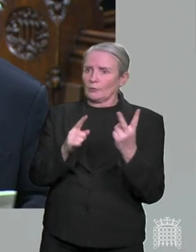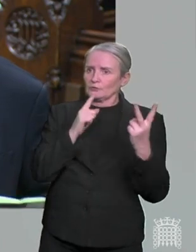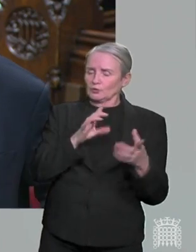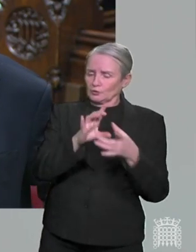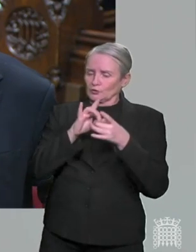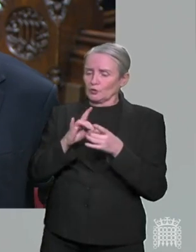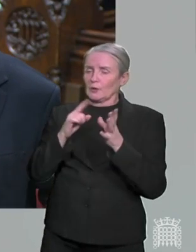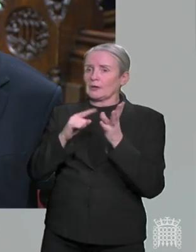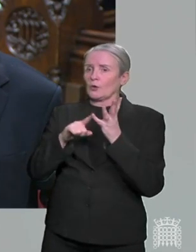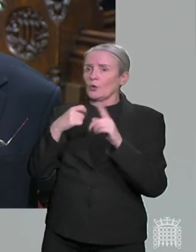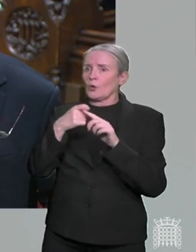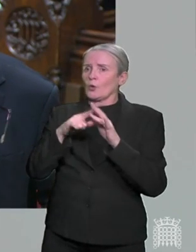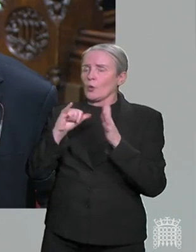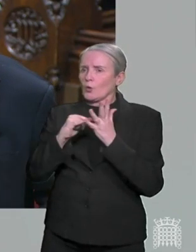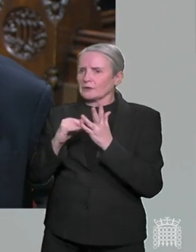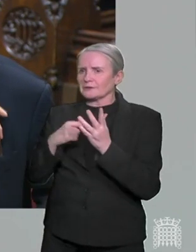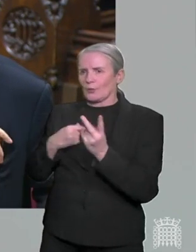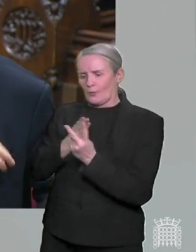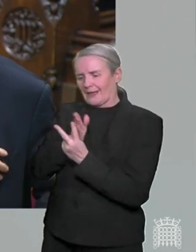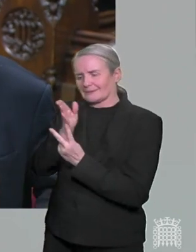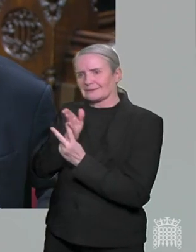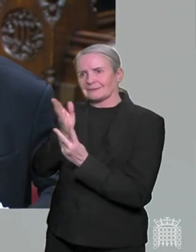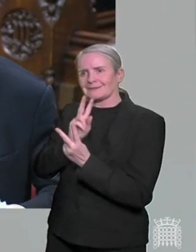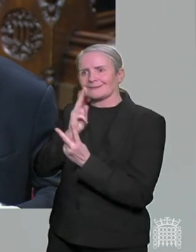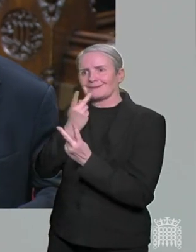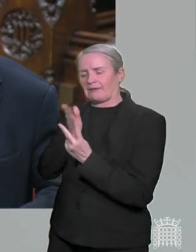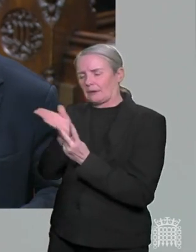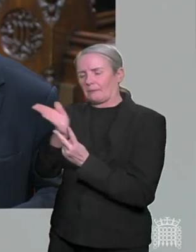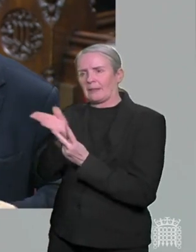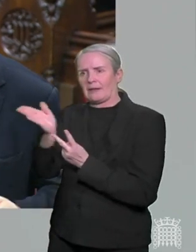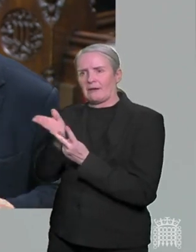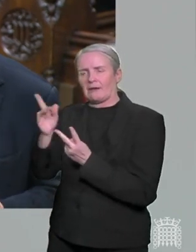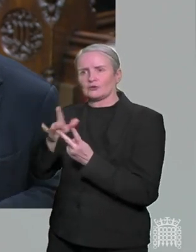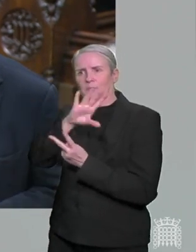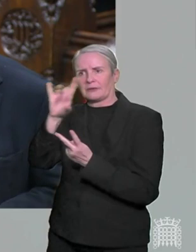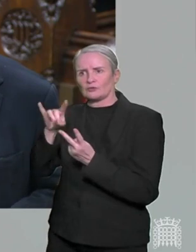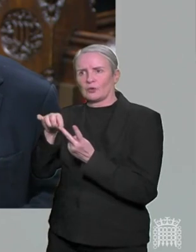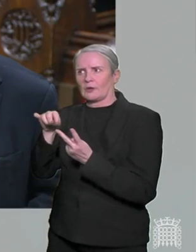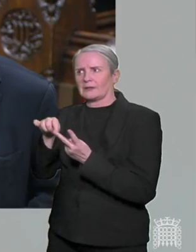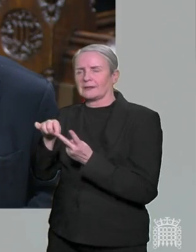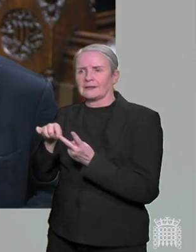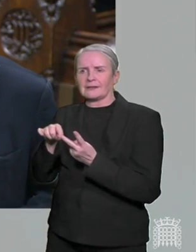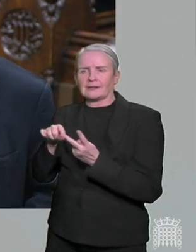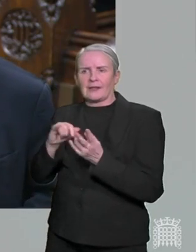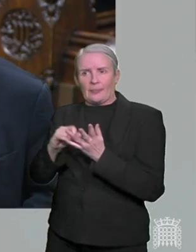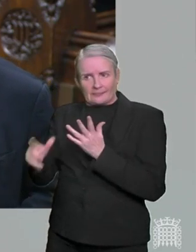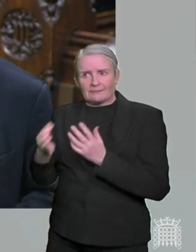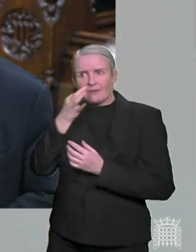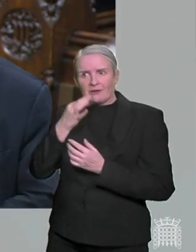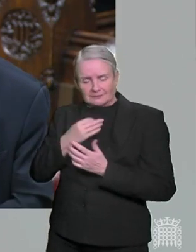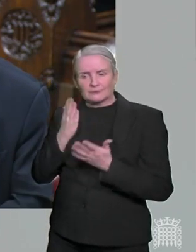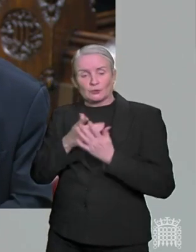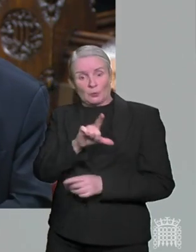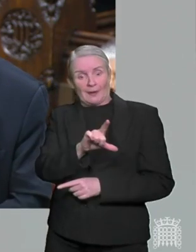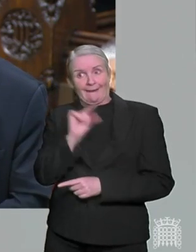Cooperation Agreement, or Pillar 2 that he referred to in his initial reply. So this wasn't just waiting on events. They urged us to invite them